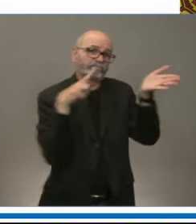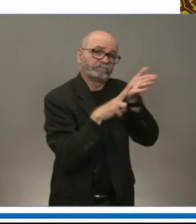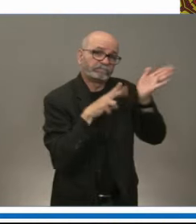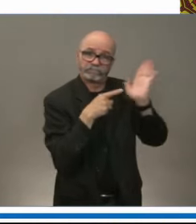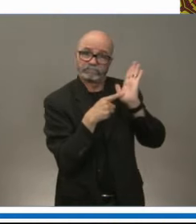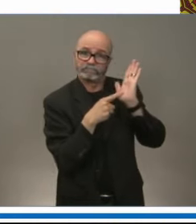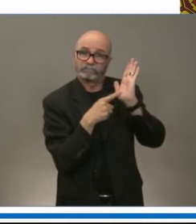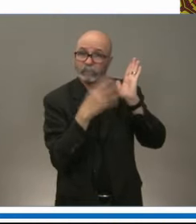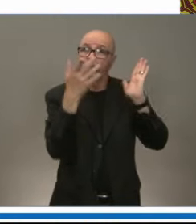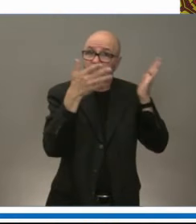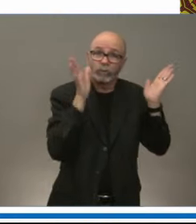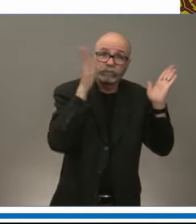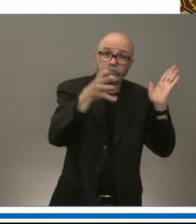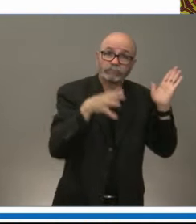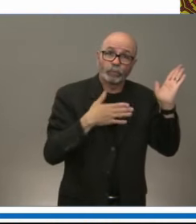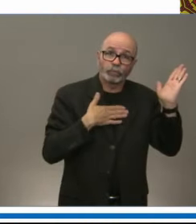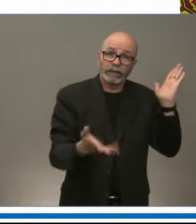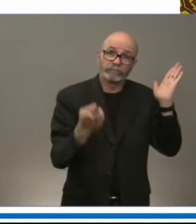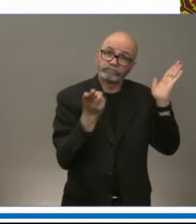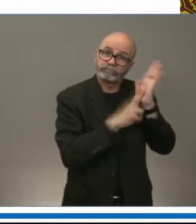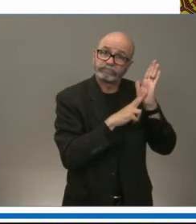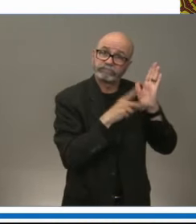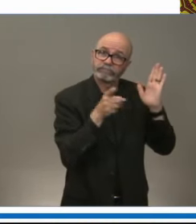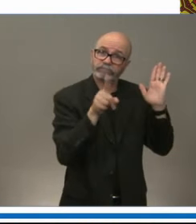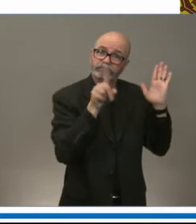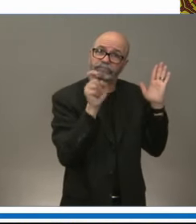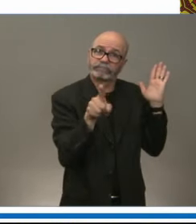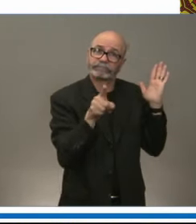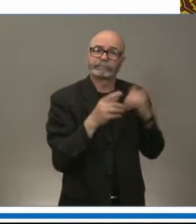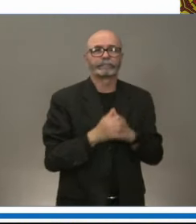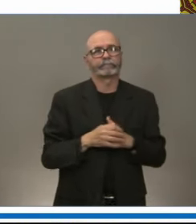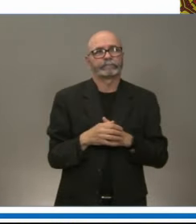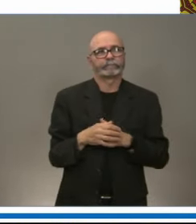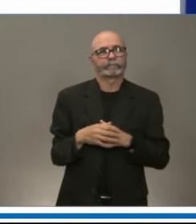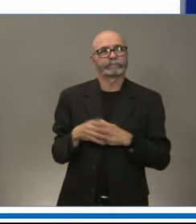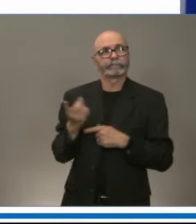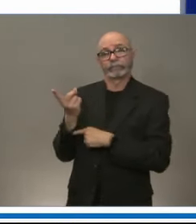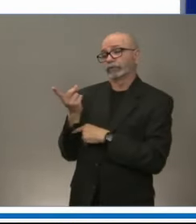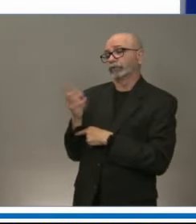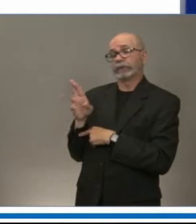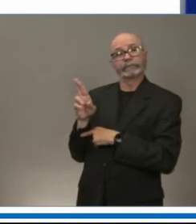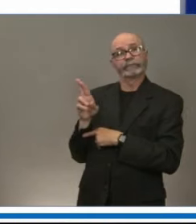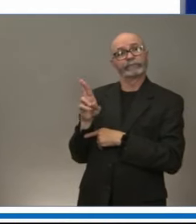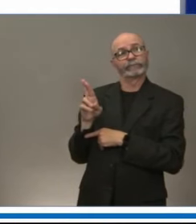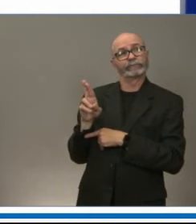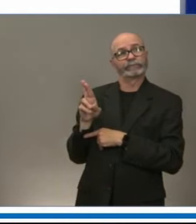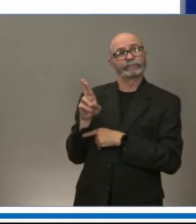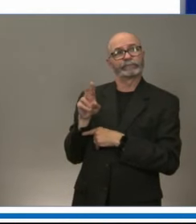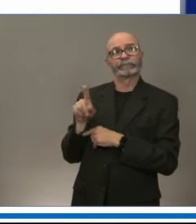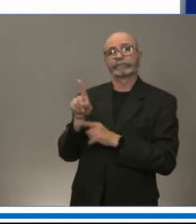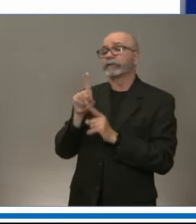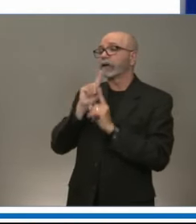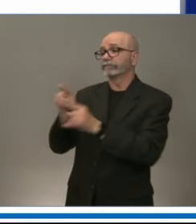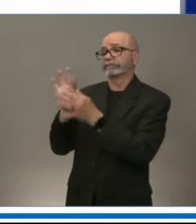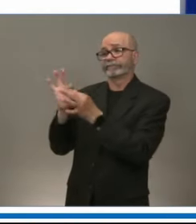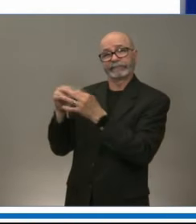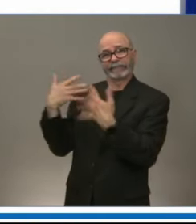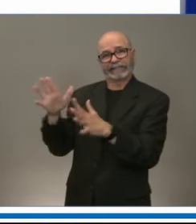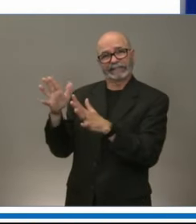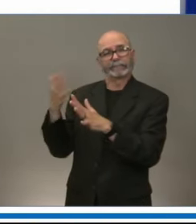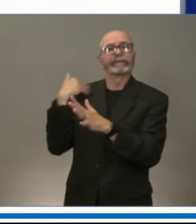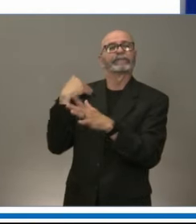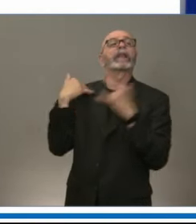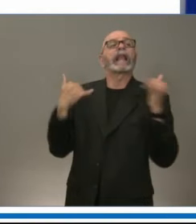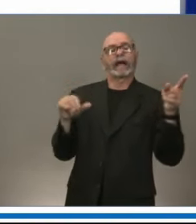it. Well, as Dr. Strang said in his opening remarks, there's evidence across the country where best practices that people are